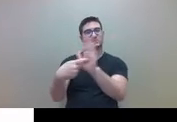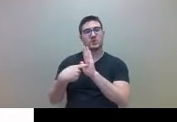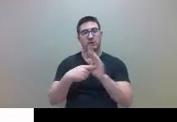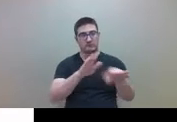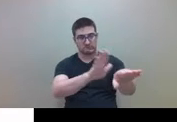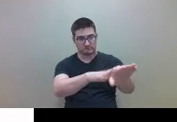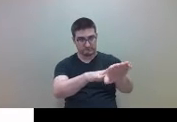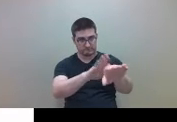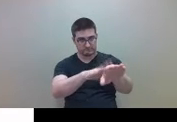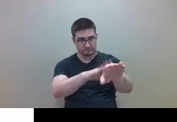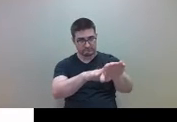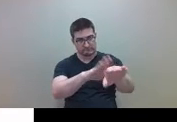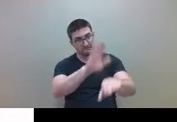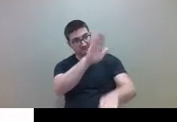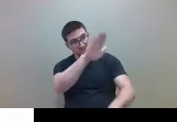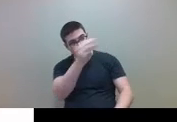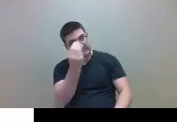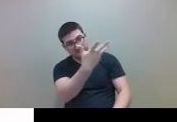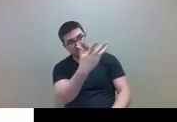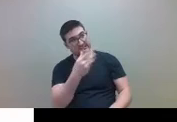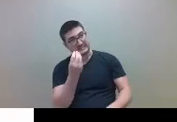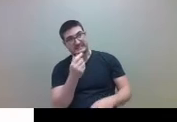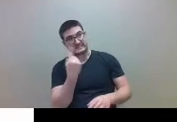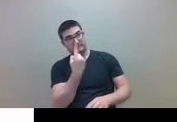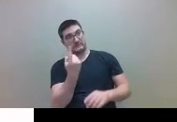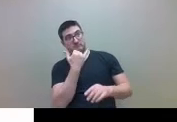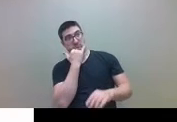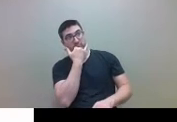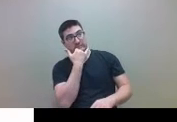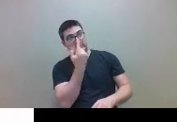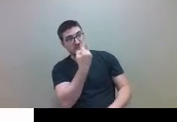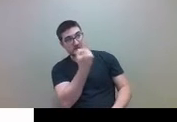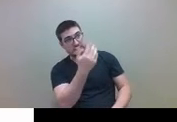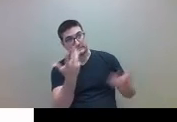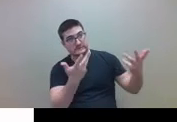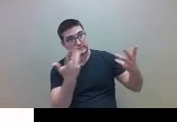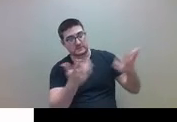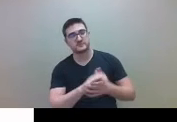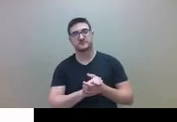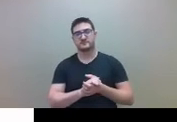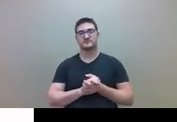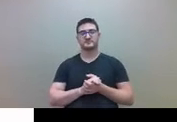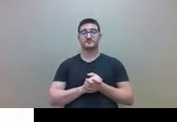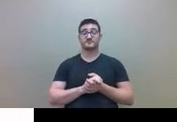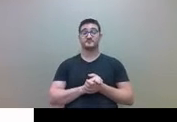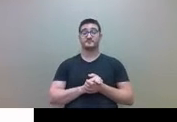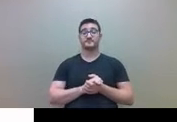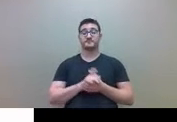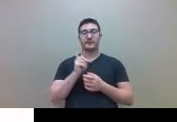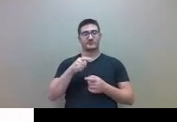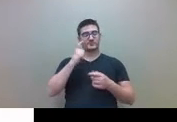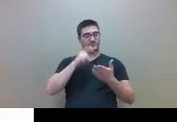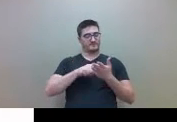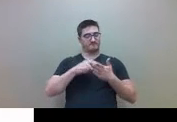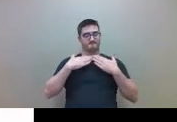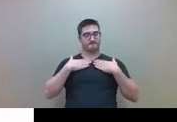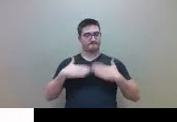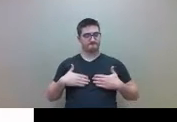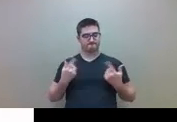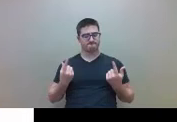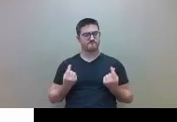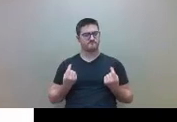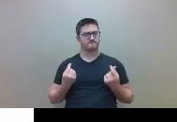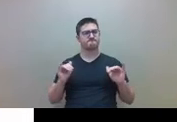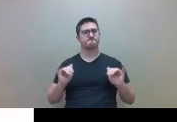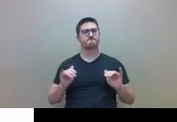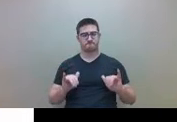of whack, so to speak, right? And changing your mind about stress. Again, we can see it